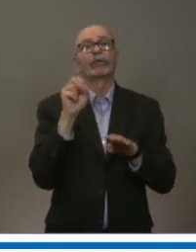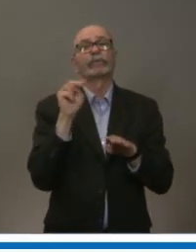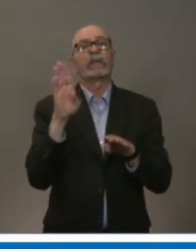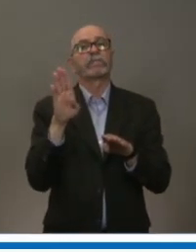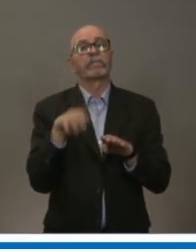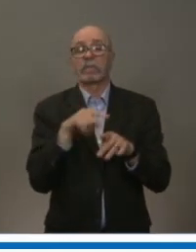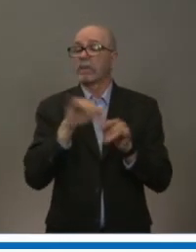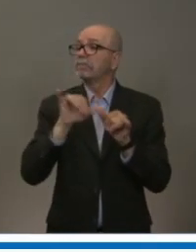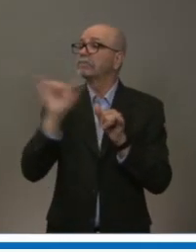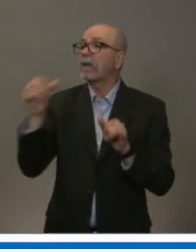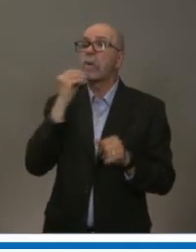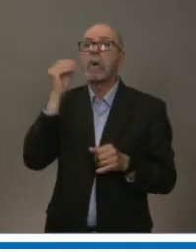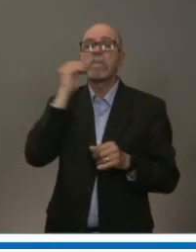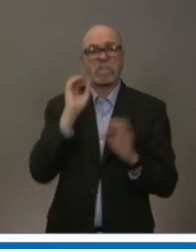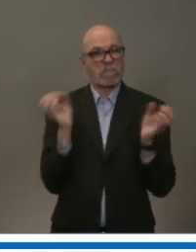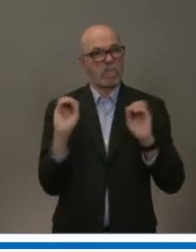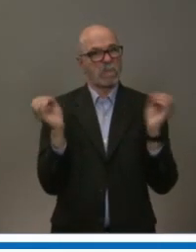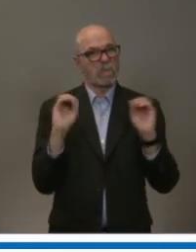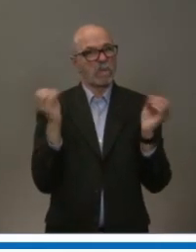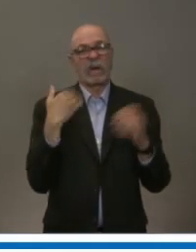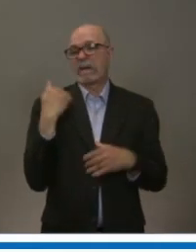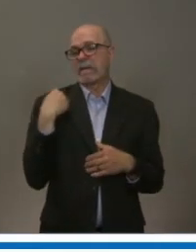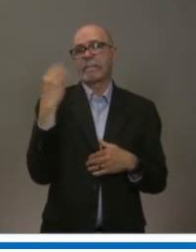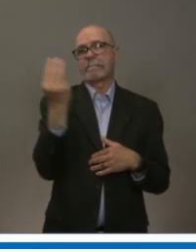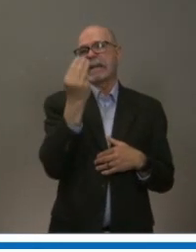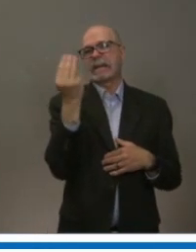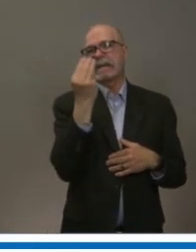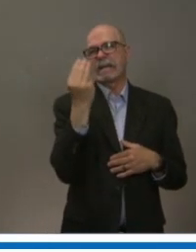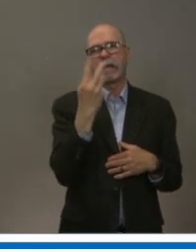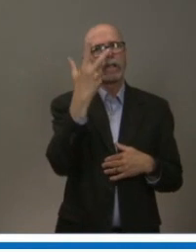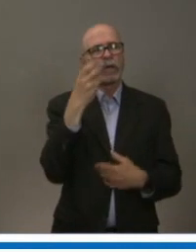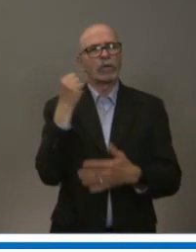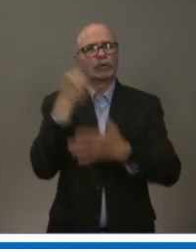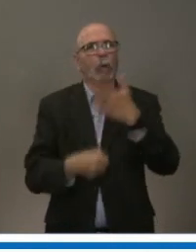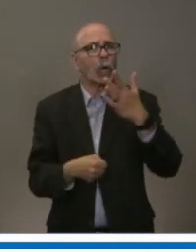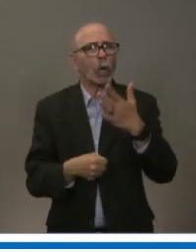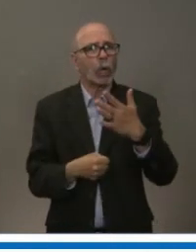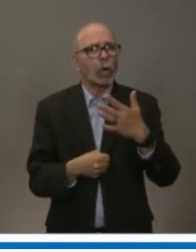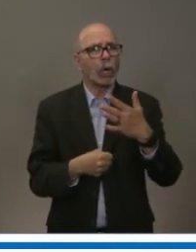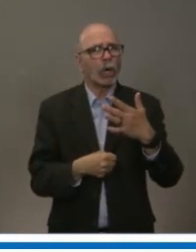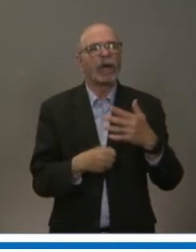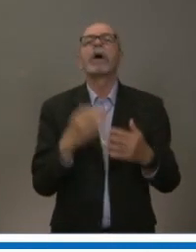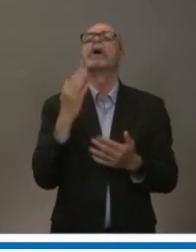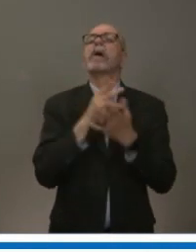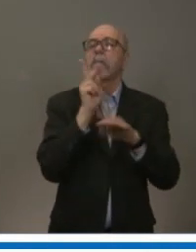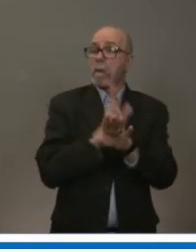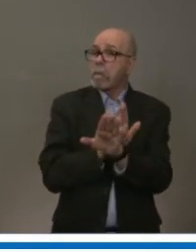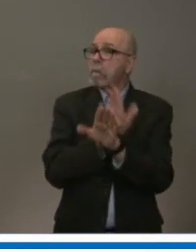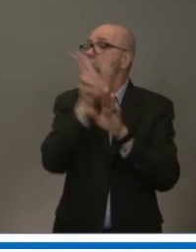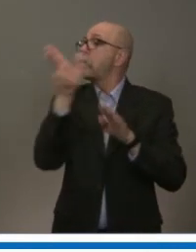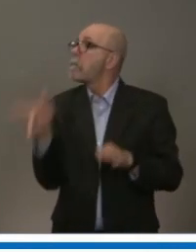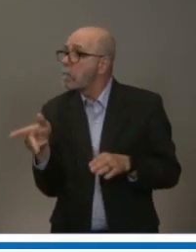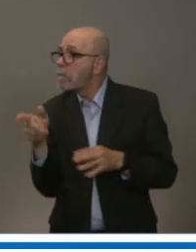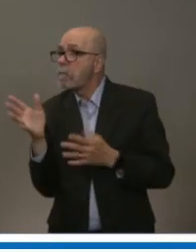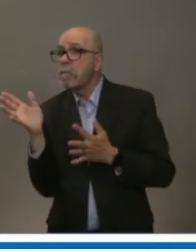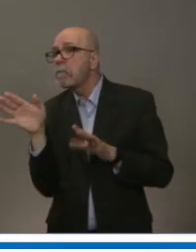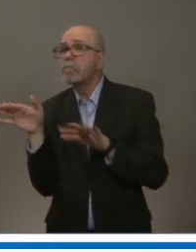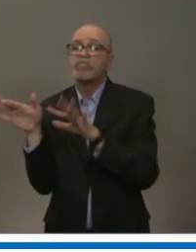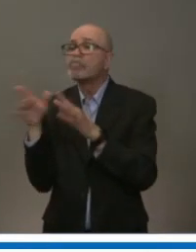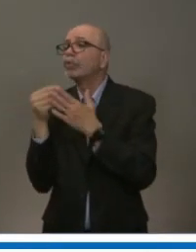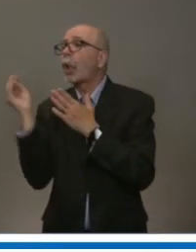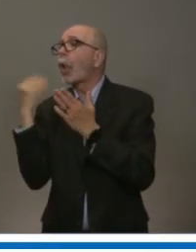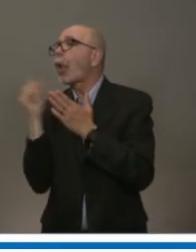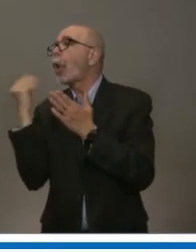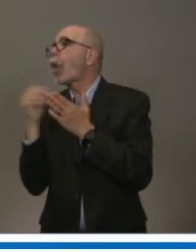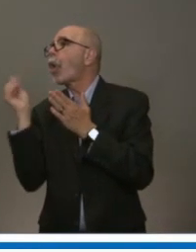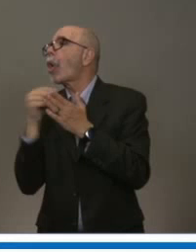were laid on Monday as part of a focused enforcement effort in which motorists were seen coming into the province and going to stores. The question I have is this: Amherst